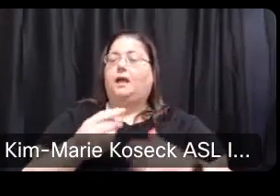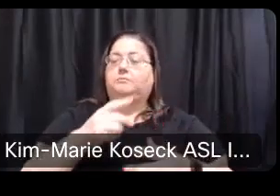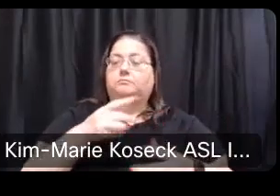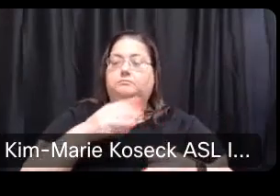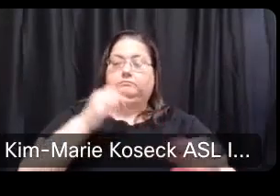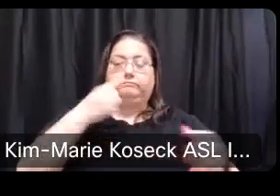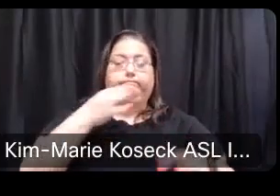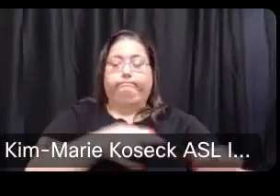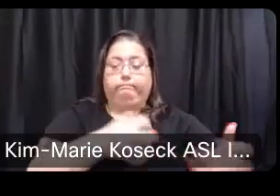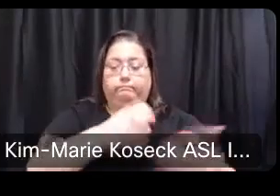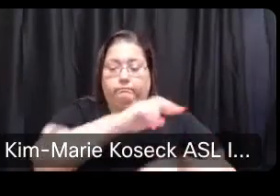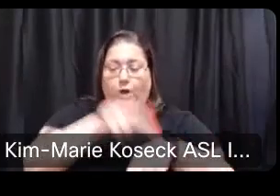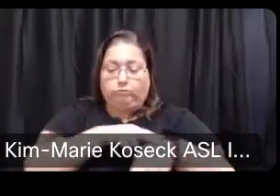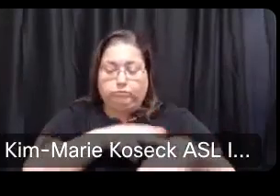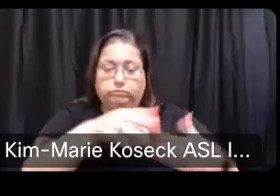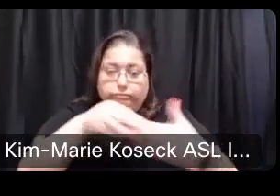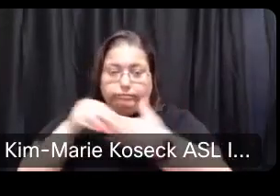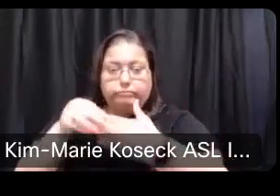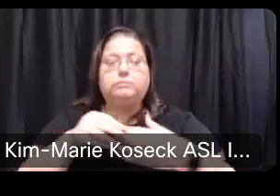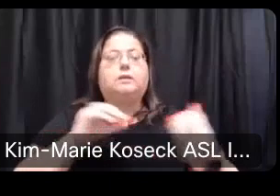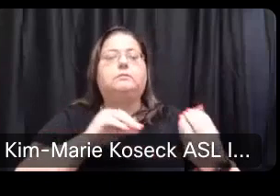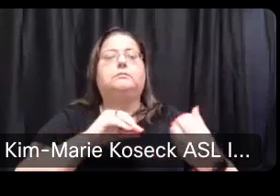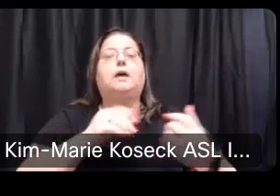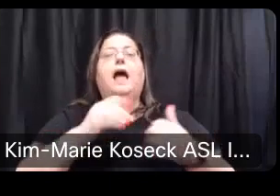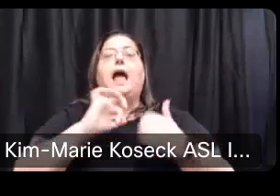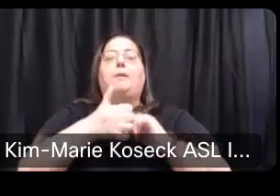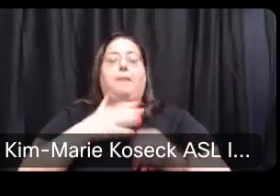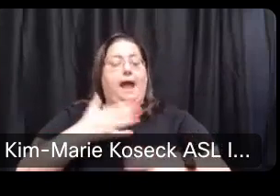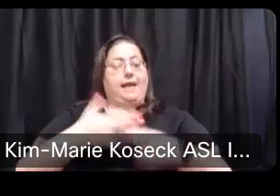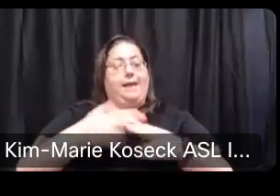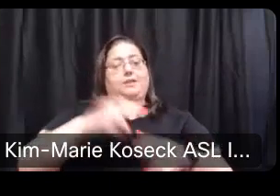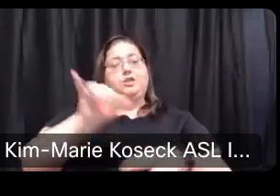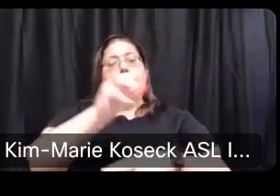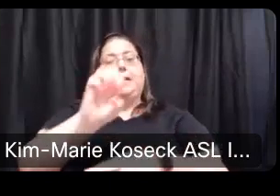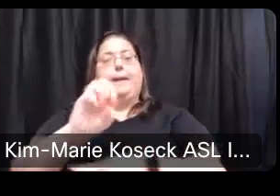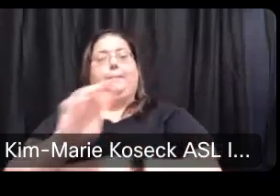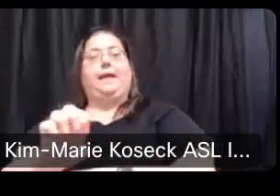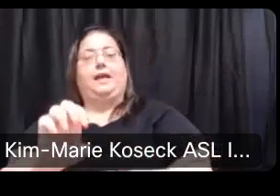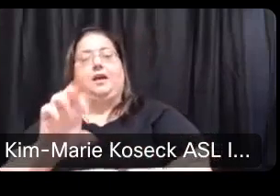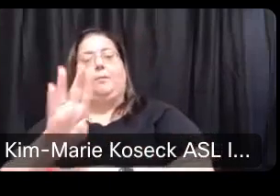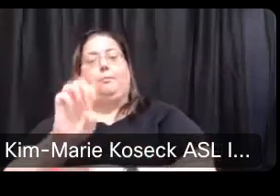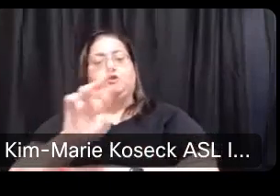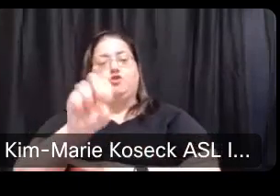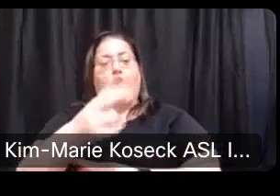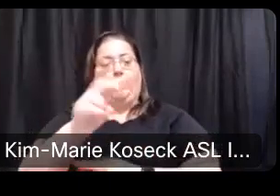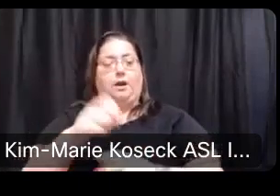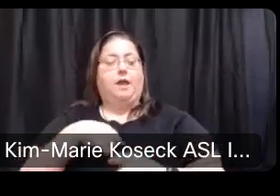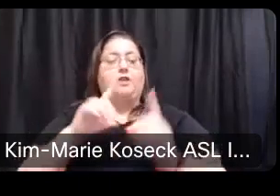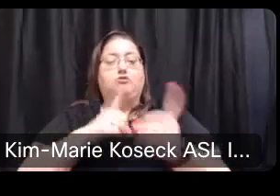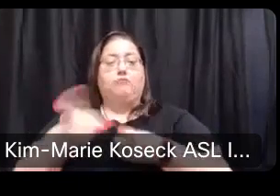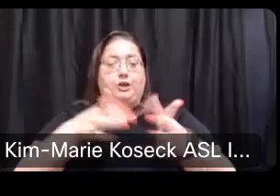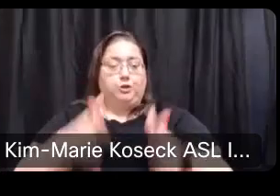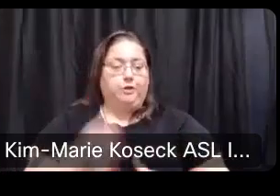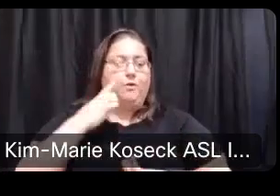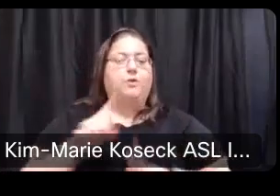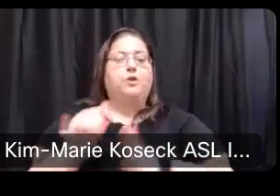future opportunities to provide input. My name is Jamie Burchard, and I am the Director of Resilience and Community Infrastructure at the New